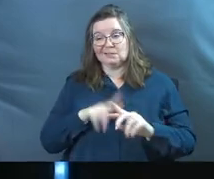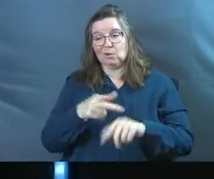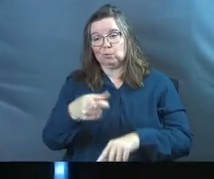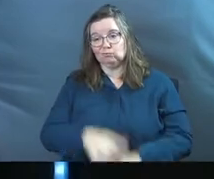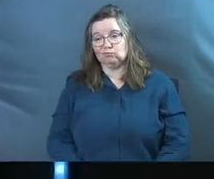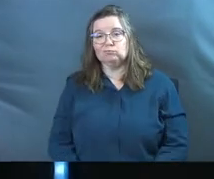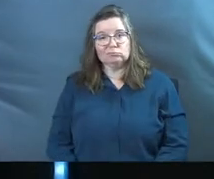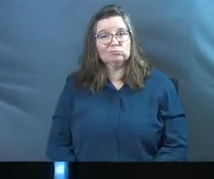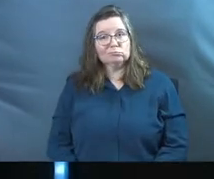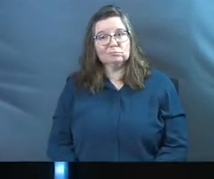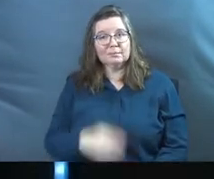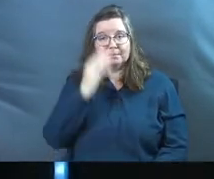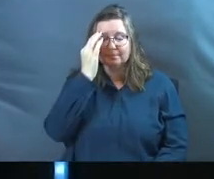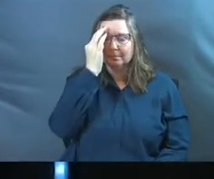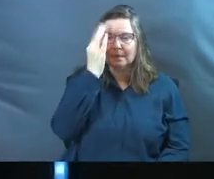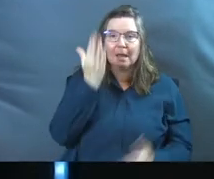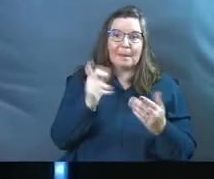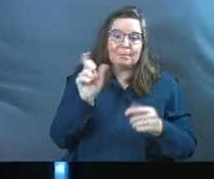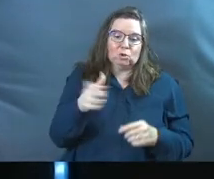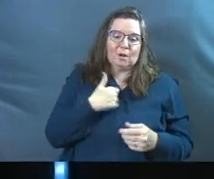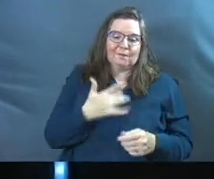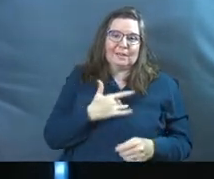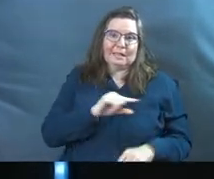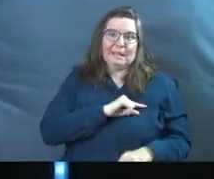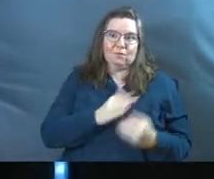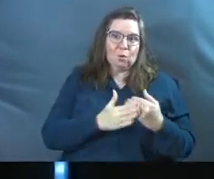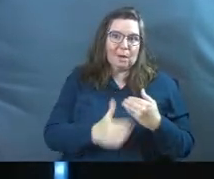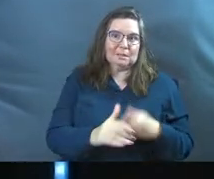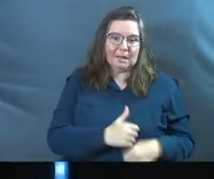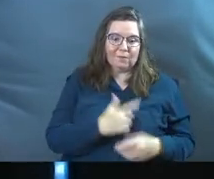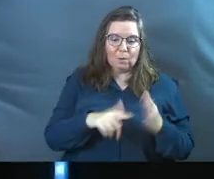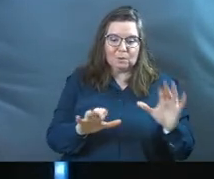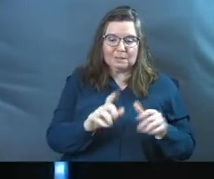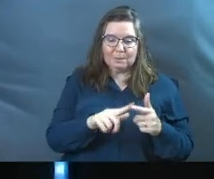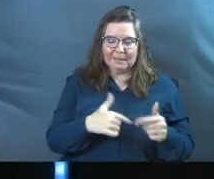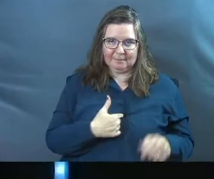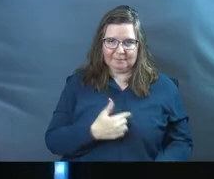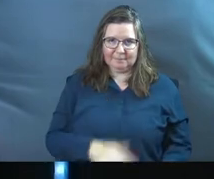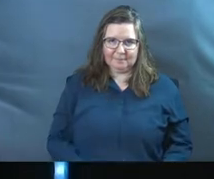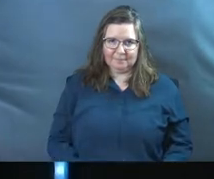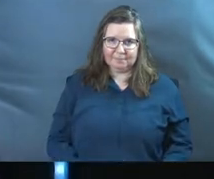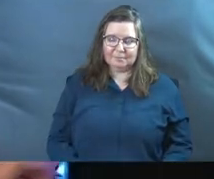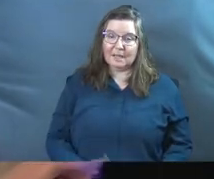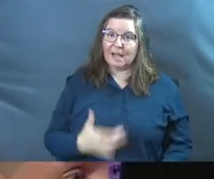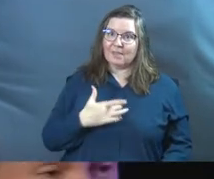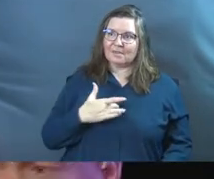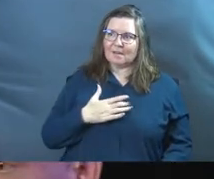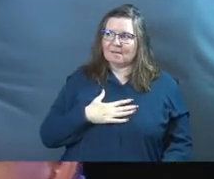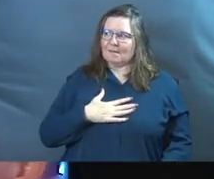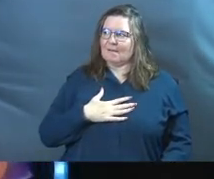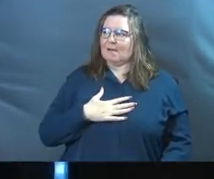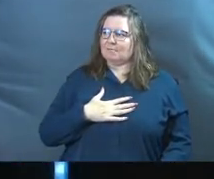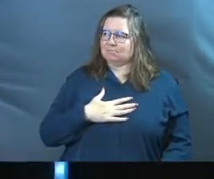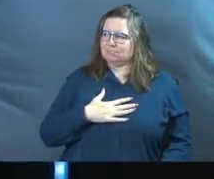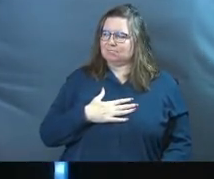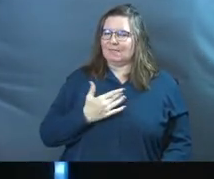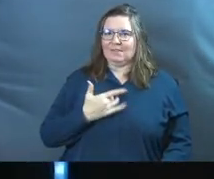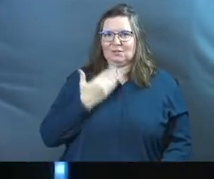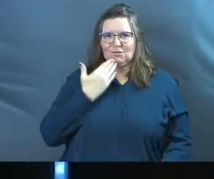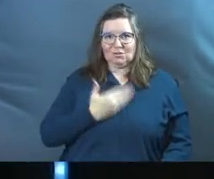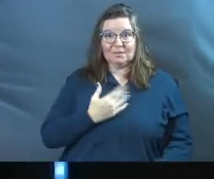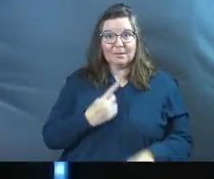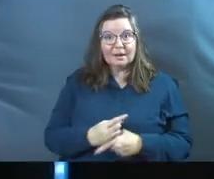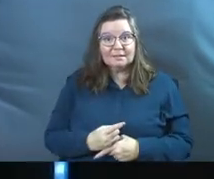you. And maybe you should feel guilty for the rest of your human life for what you did to me. And that feels gratifying, doesn't it? Feels